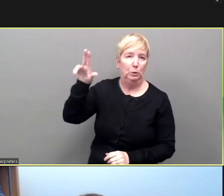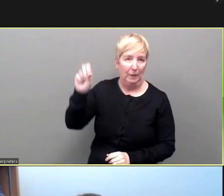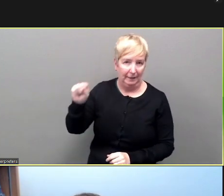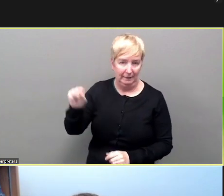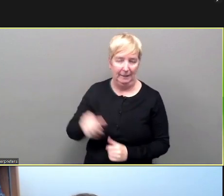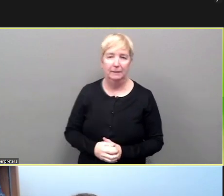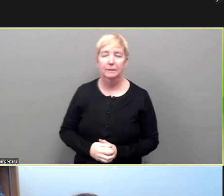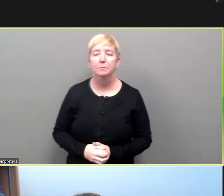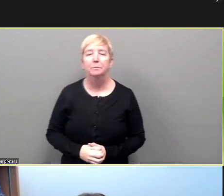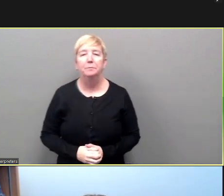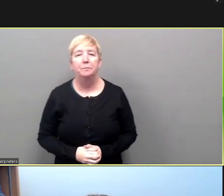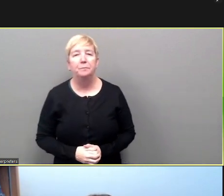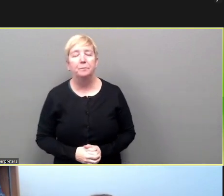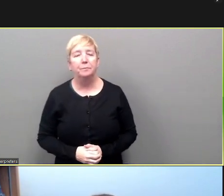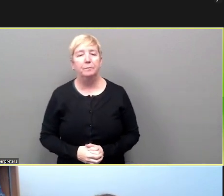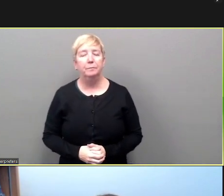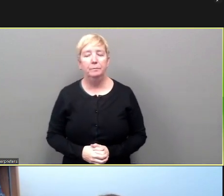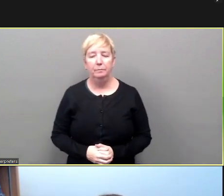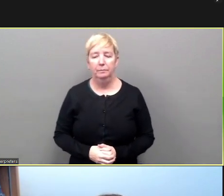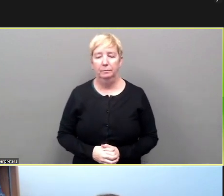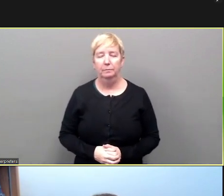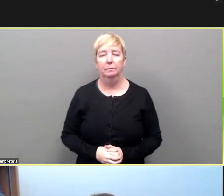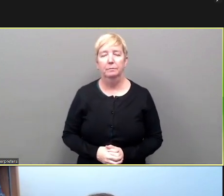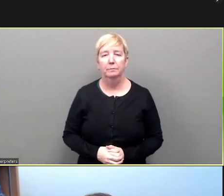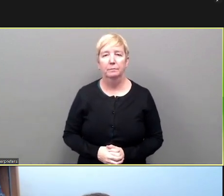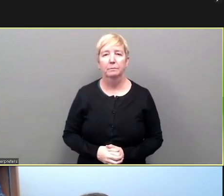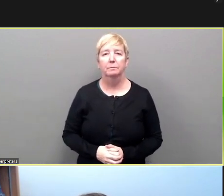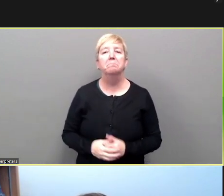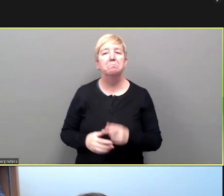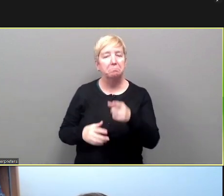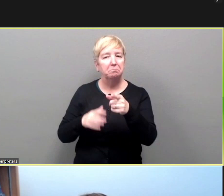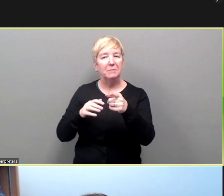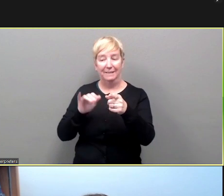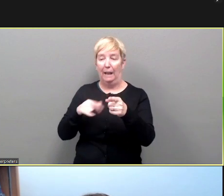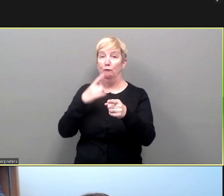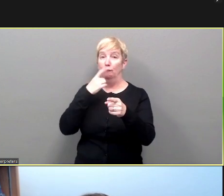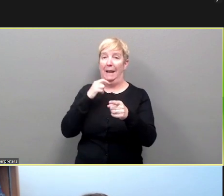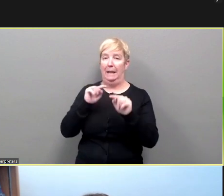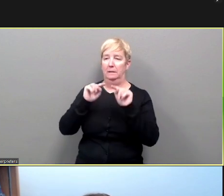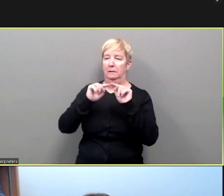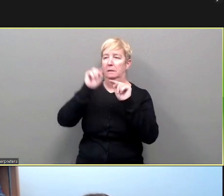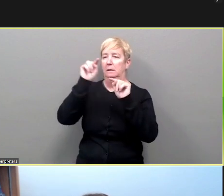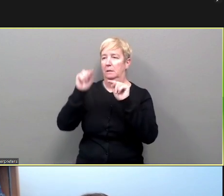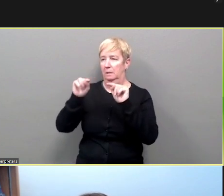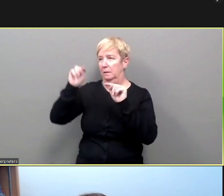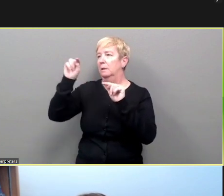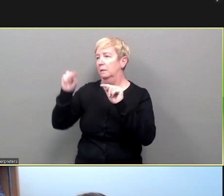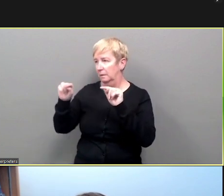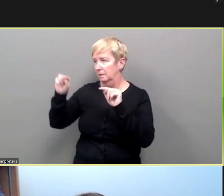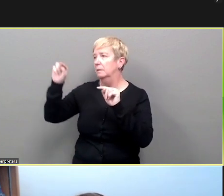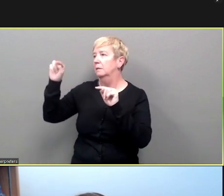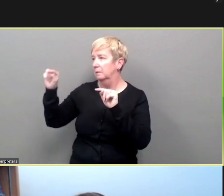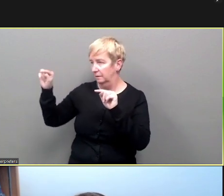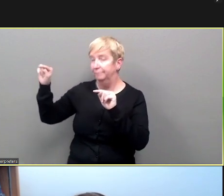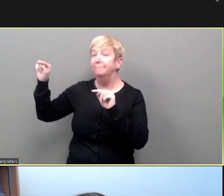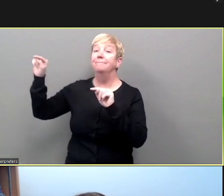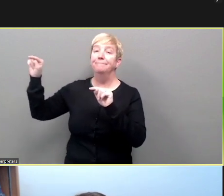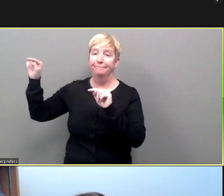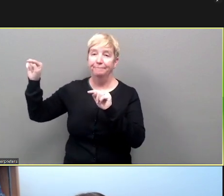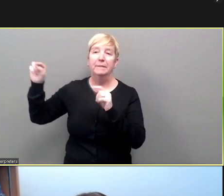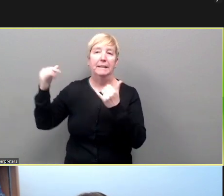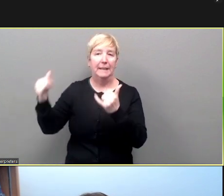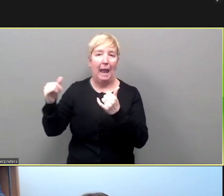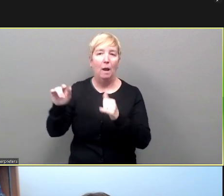line. And as mentioned, you can follow that line along and see that it is